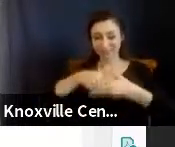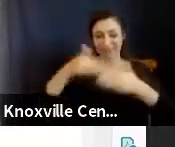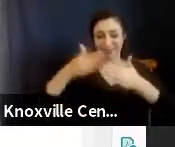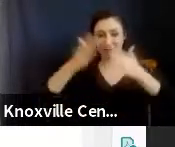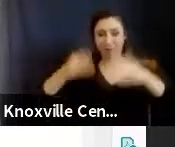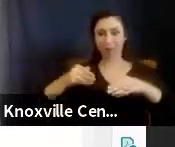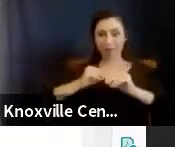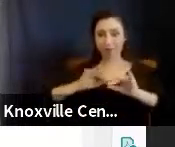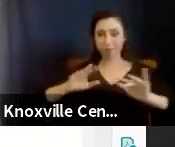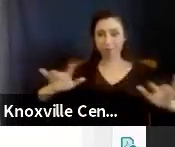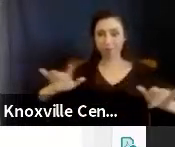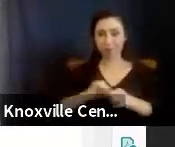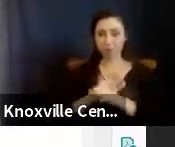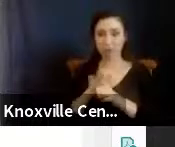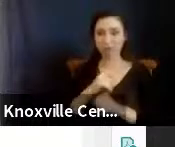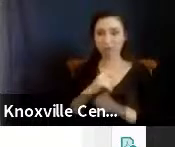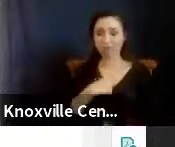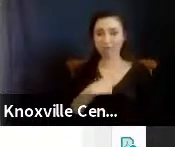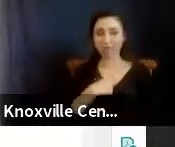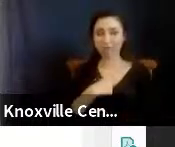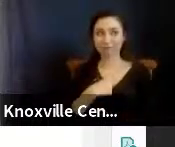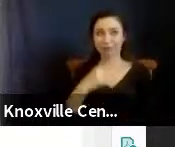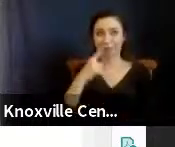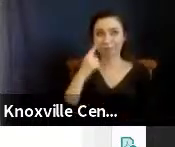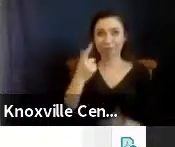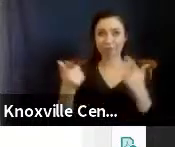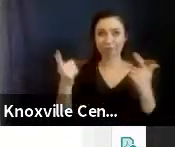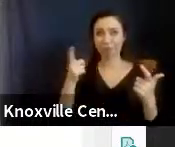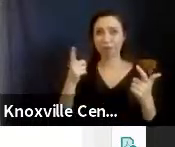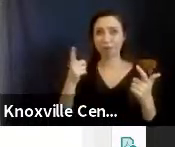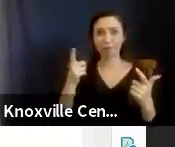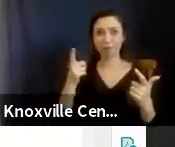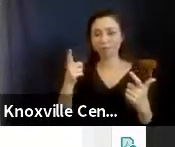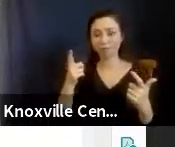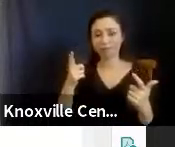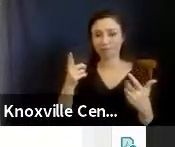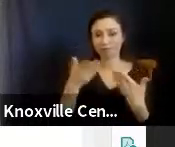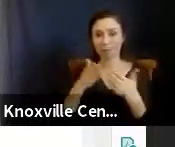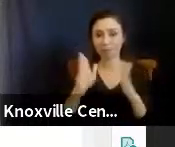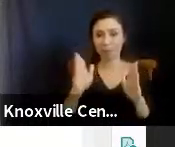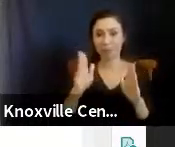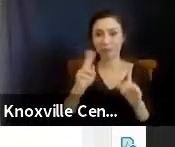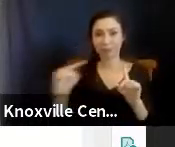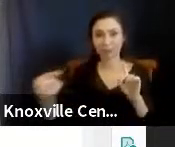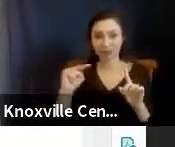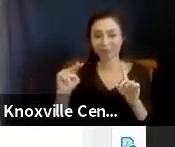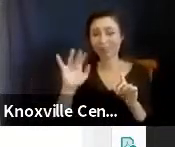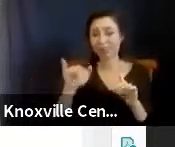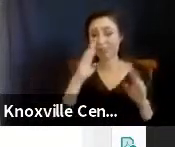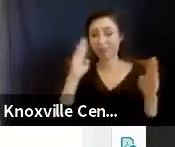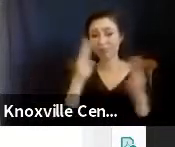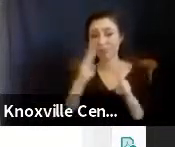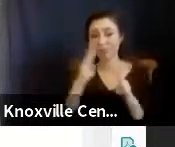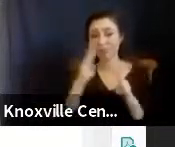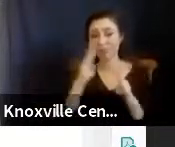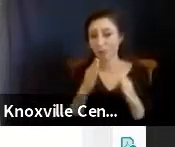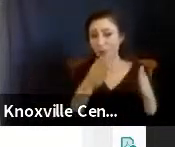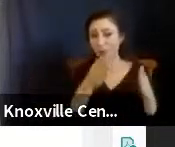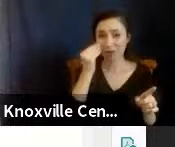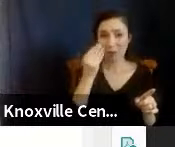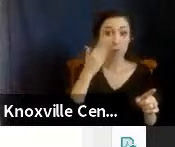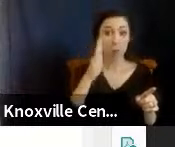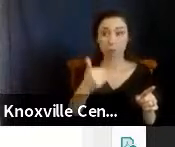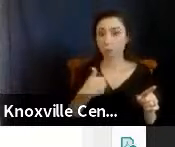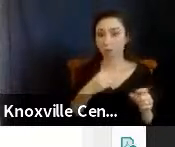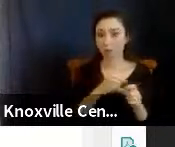Yes. That's where I think from a broader public health perspective, we're going to get in trouble, because then that person at home doesn't know they have it